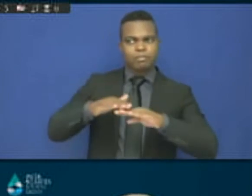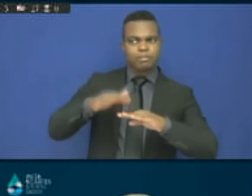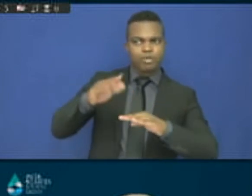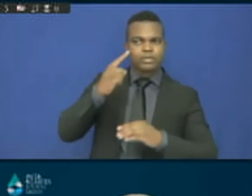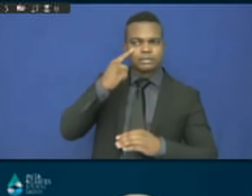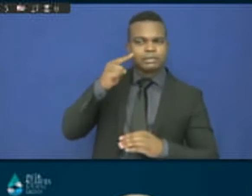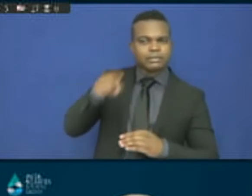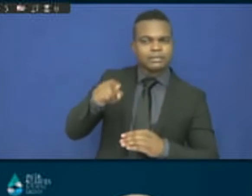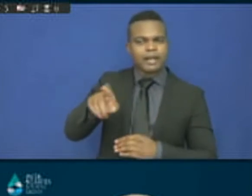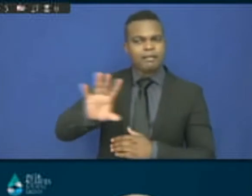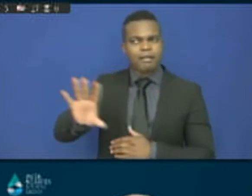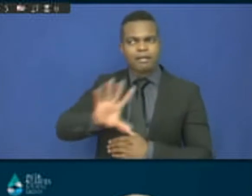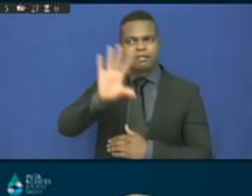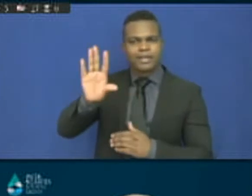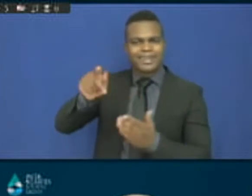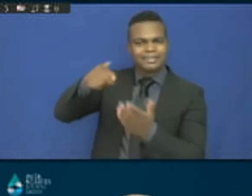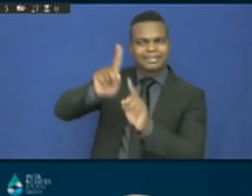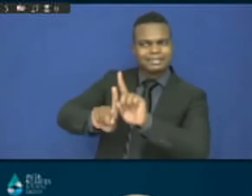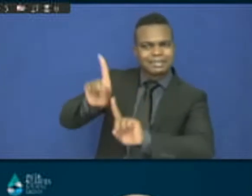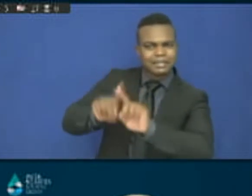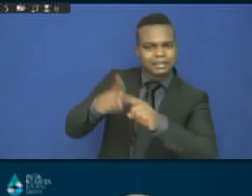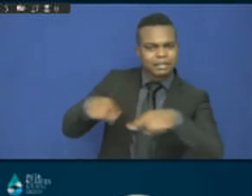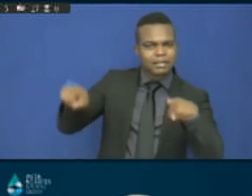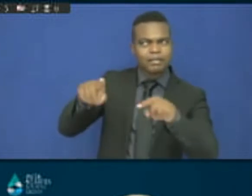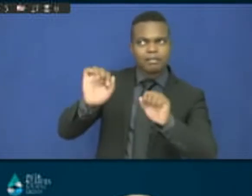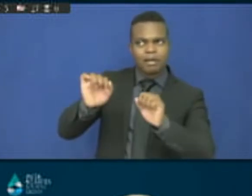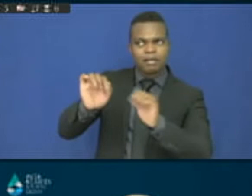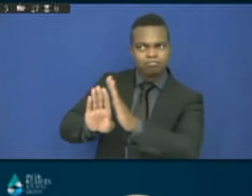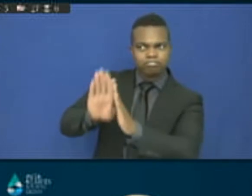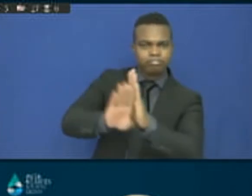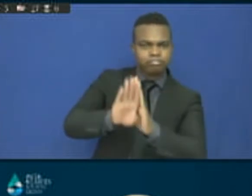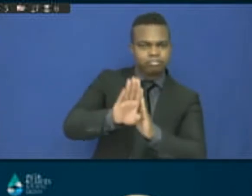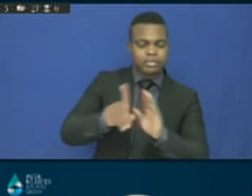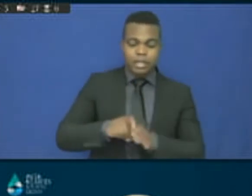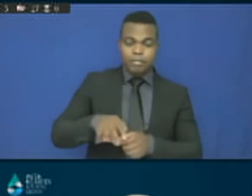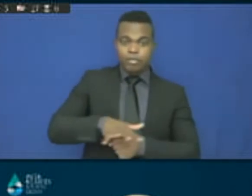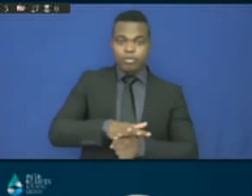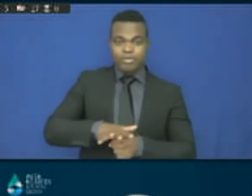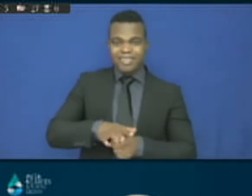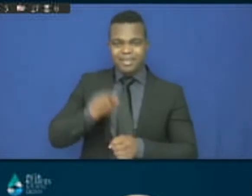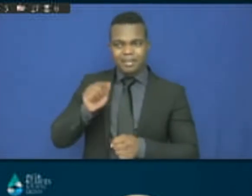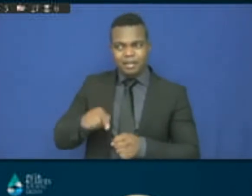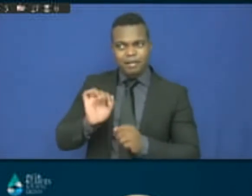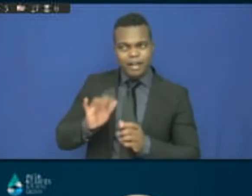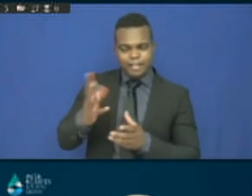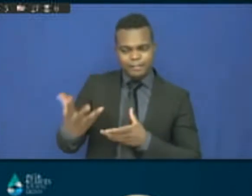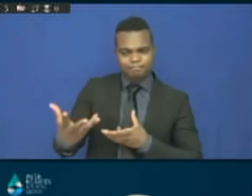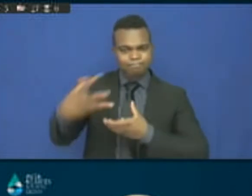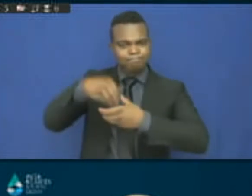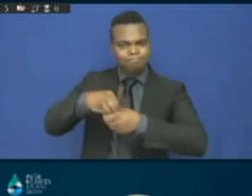Agenda. And the reason that I think that that is so important is that it is an opportunity to enable dialogue